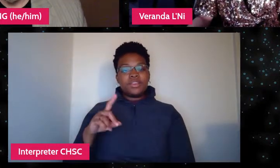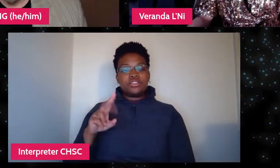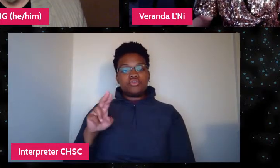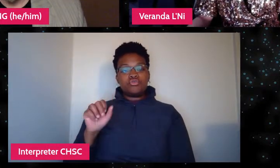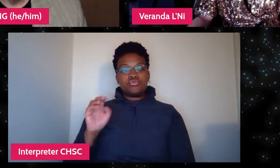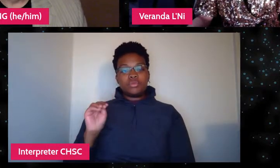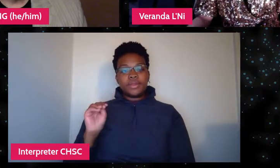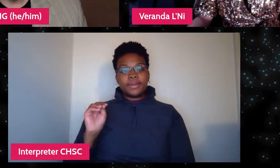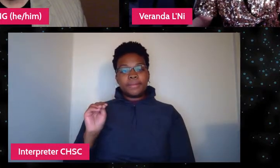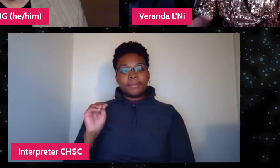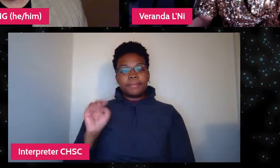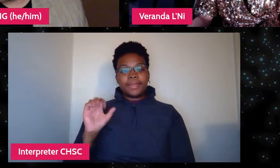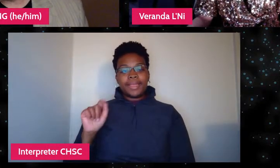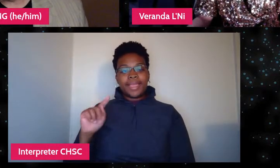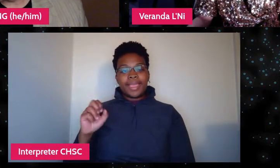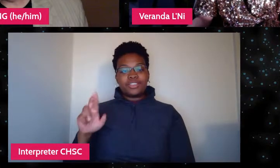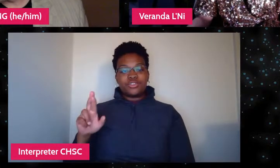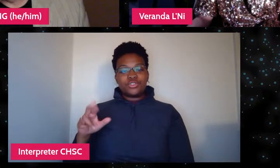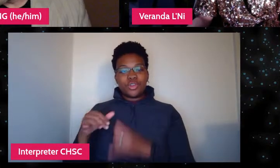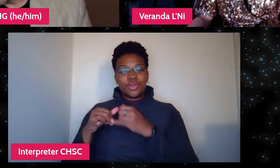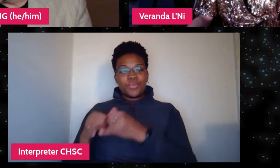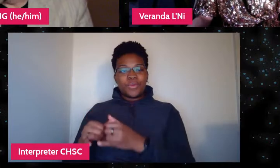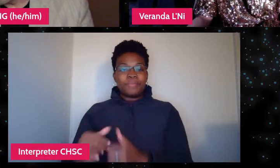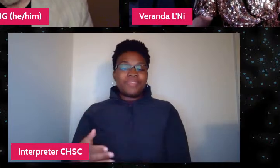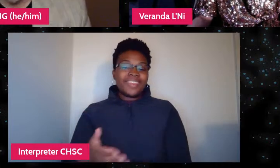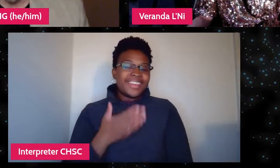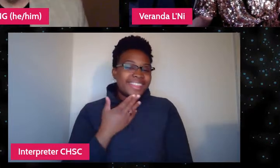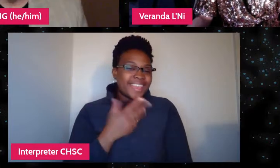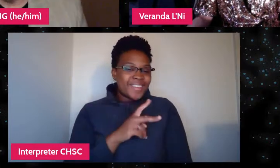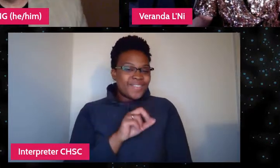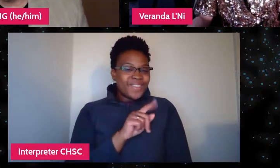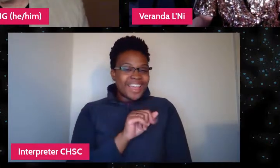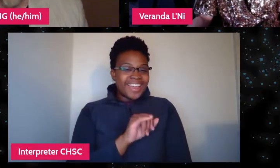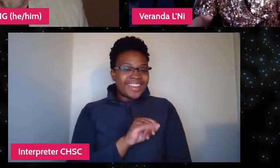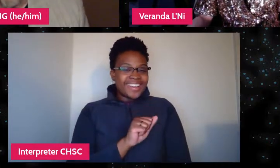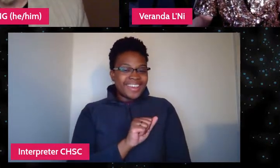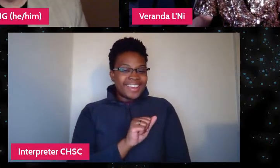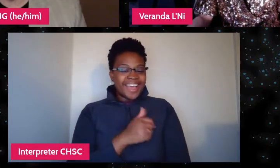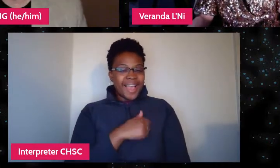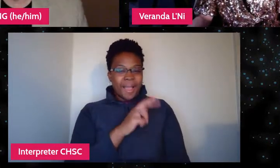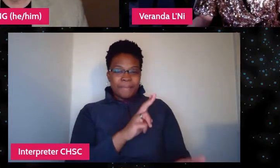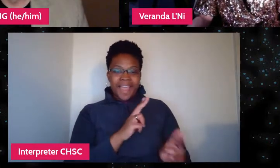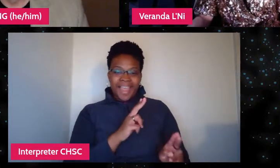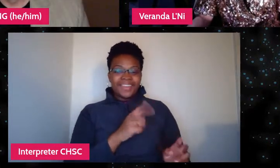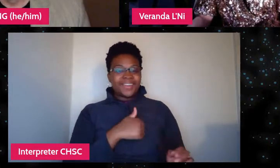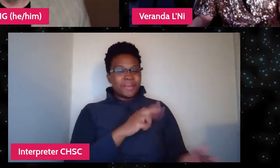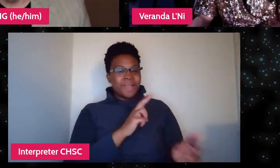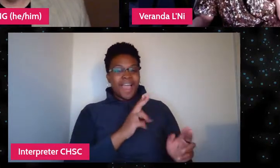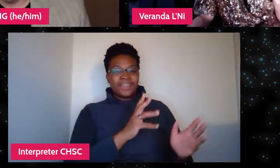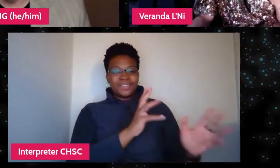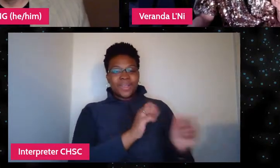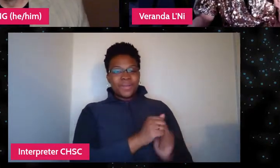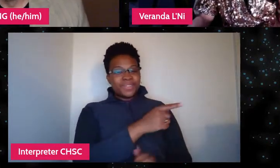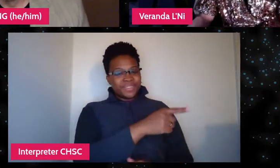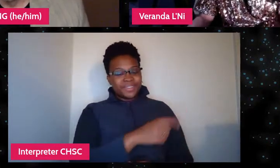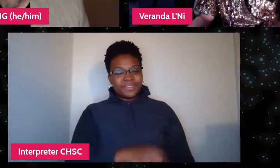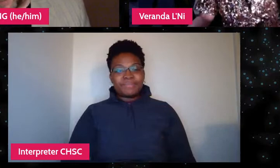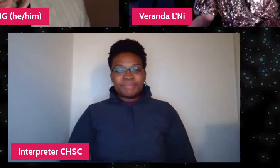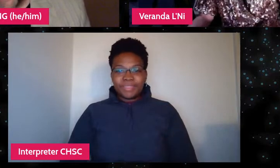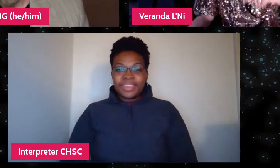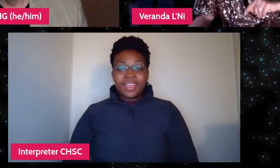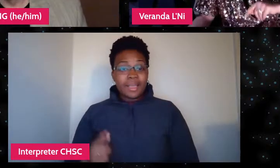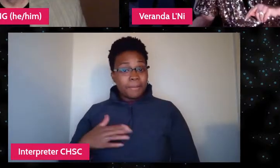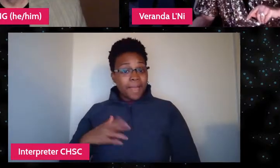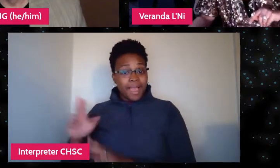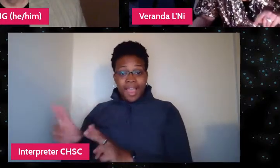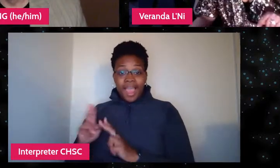Award. Thank you, Veranda. I'm honored and honored to talk to you. So it was my pleasure. And we